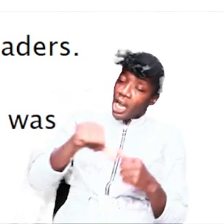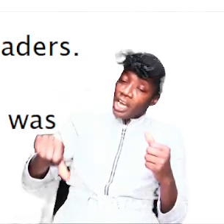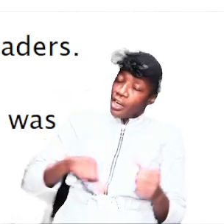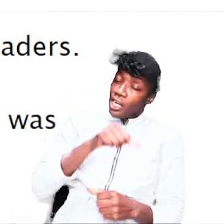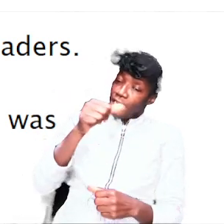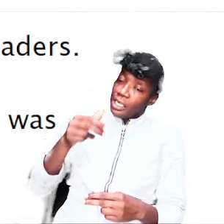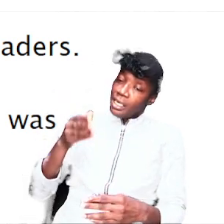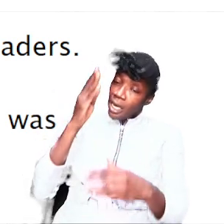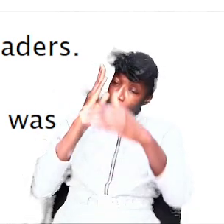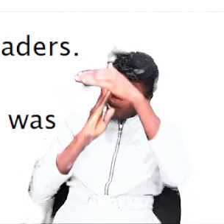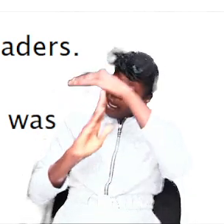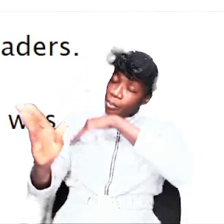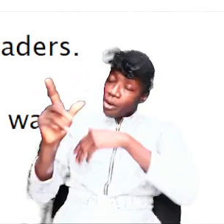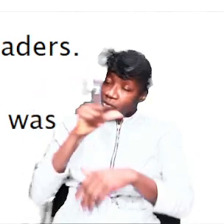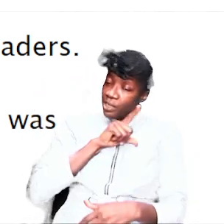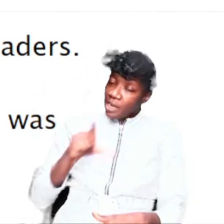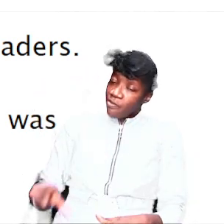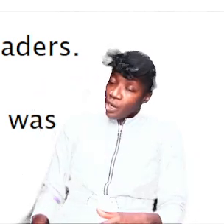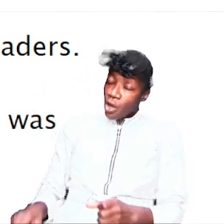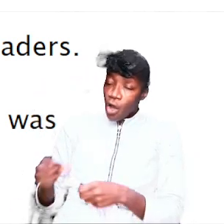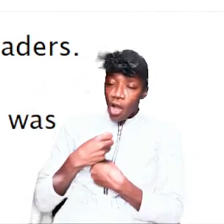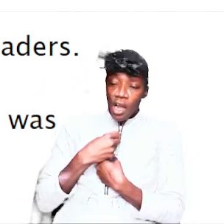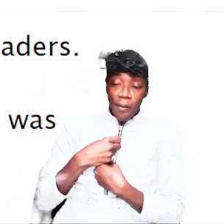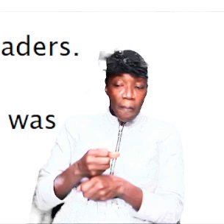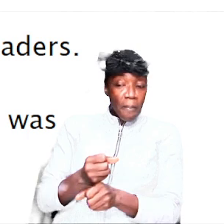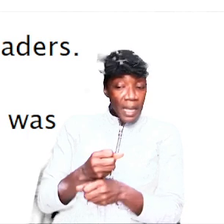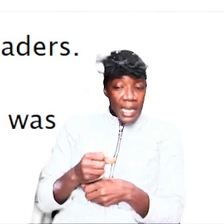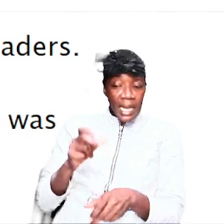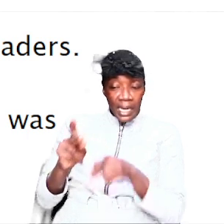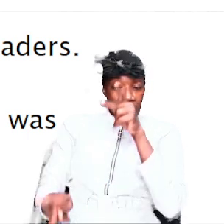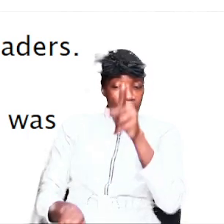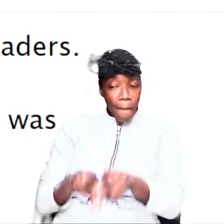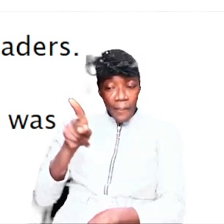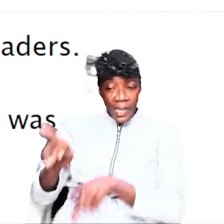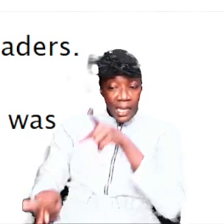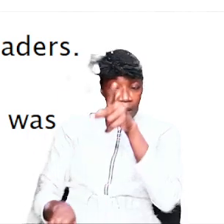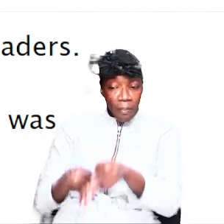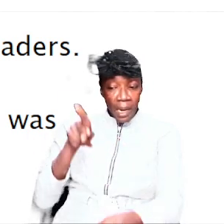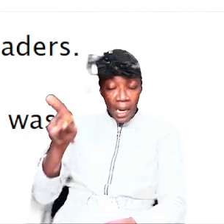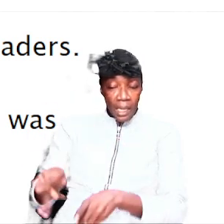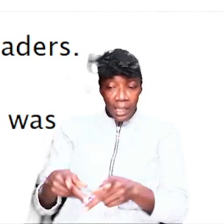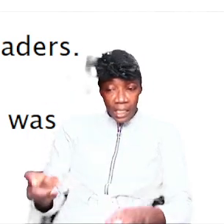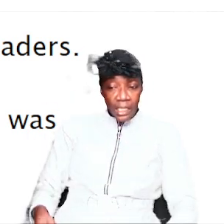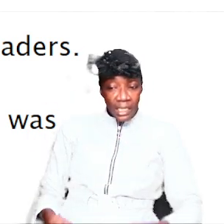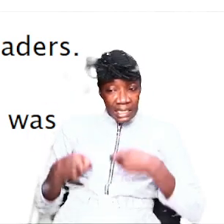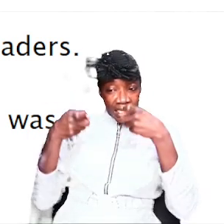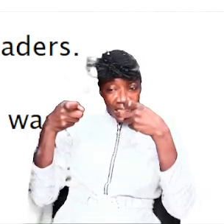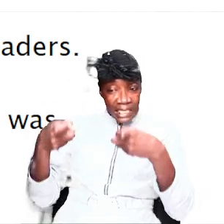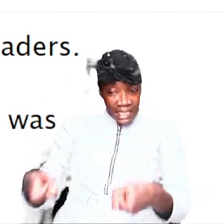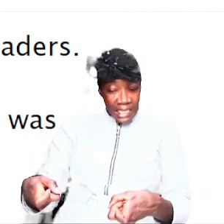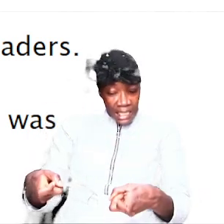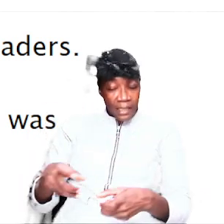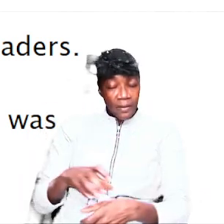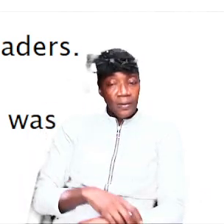of the Lord, caused the people to sin.